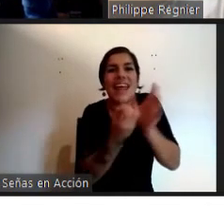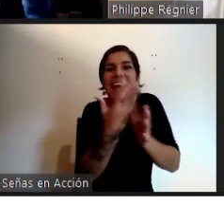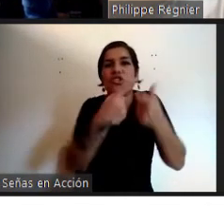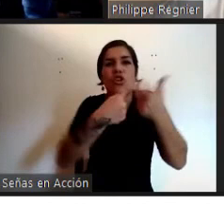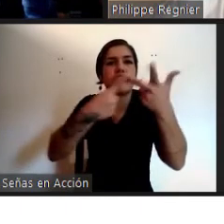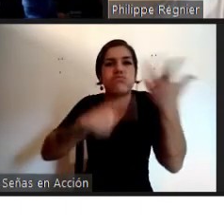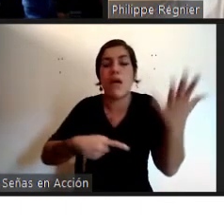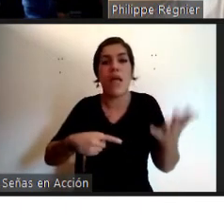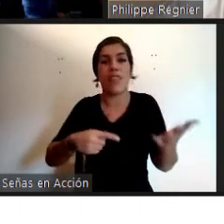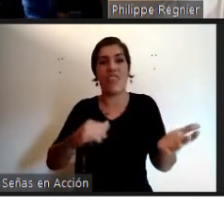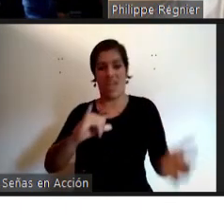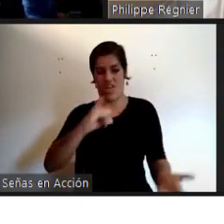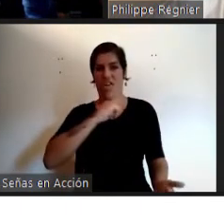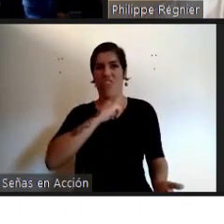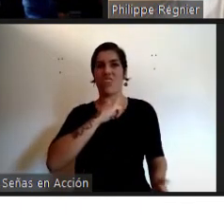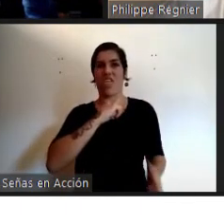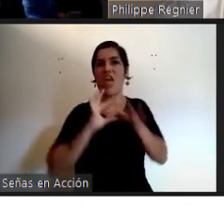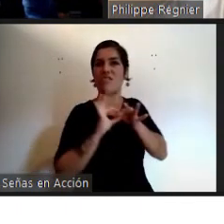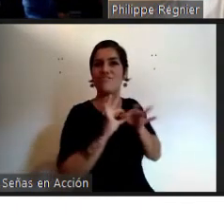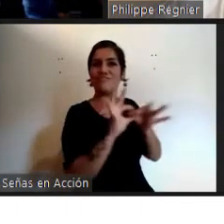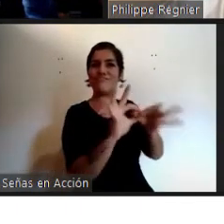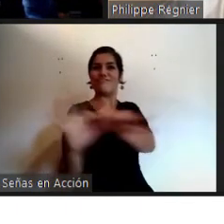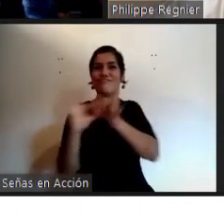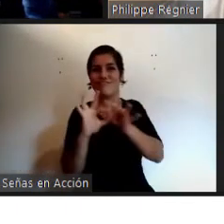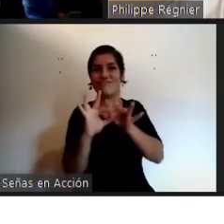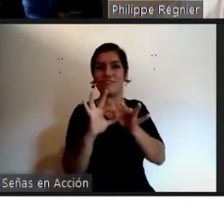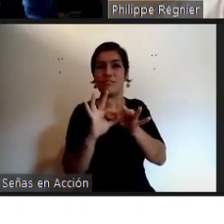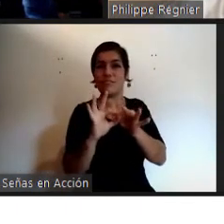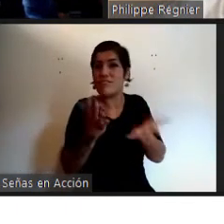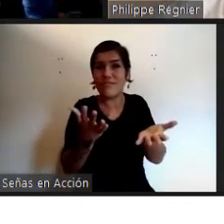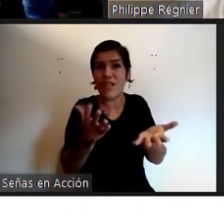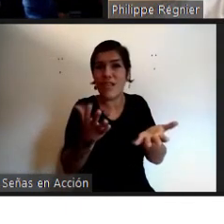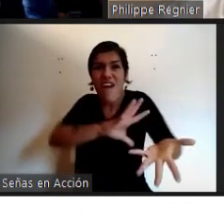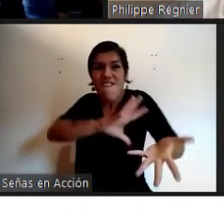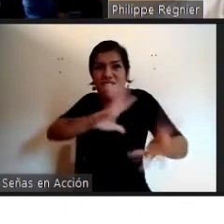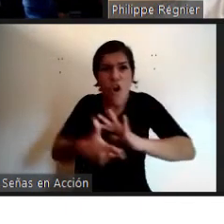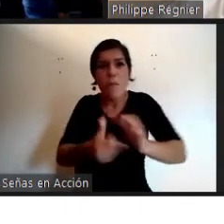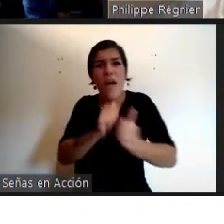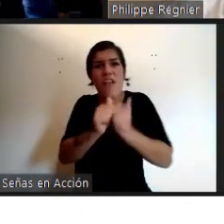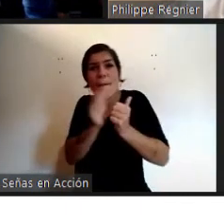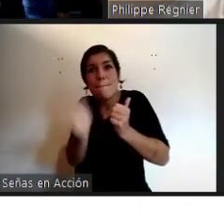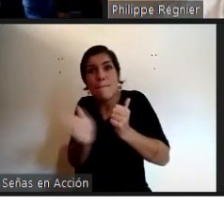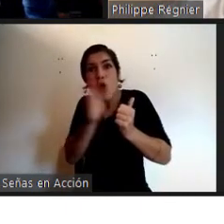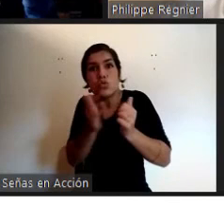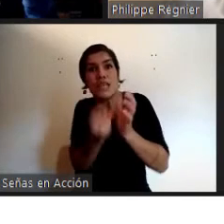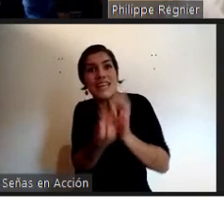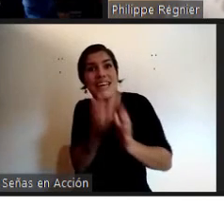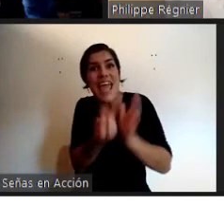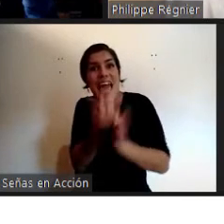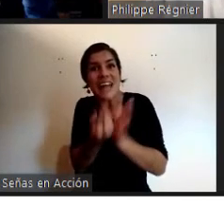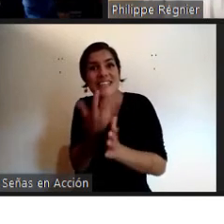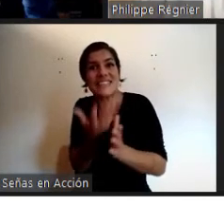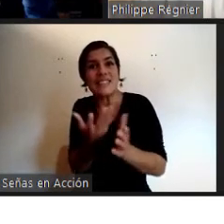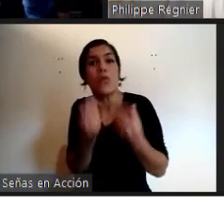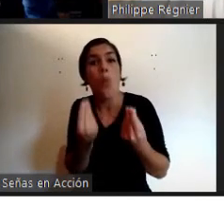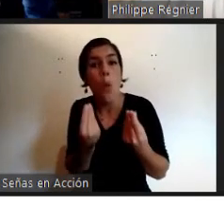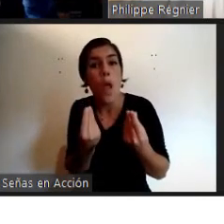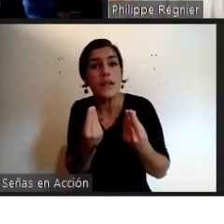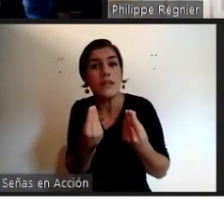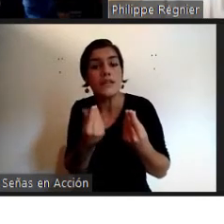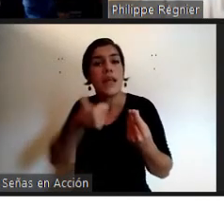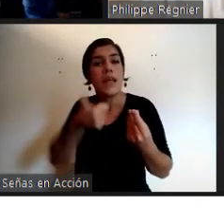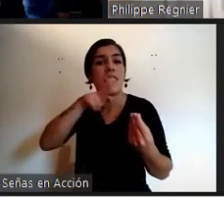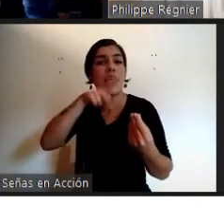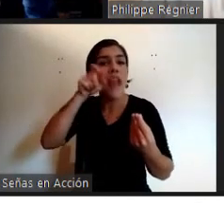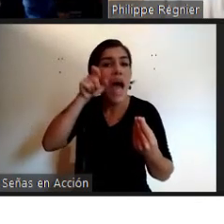on individual identities, having an understanding on something that is beyond human, is culture, the cultural